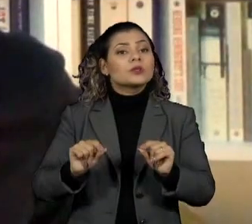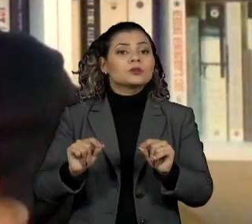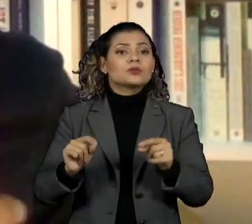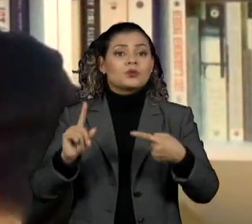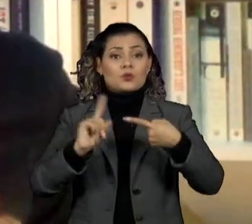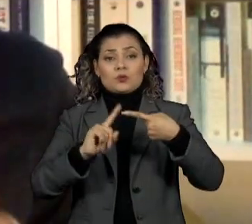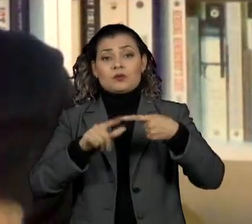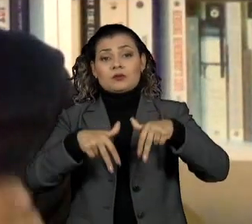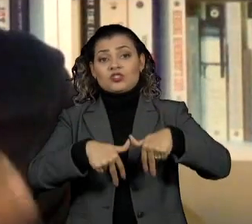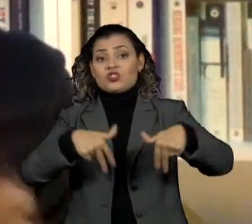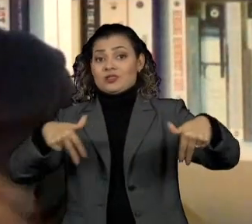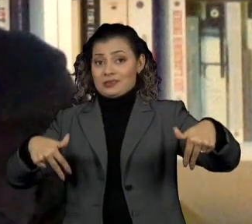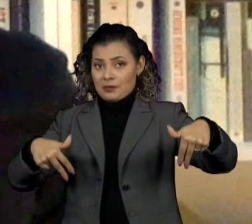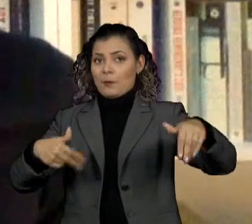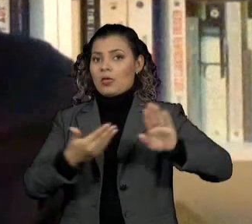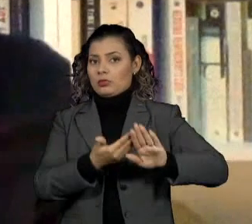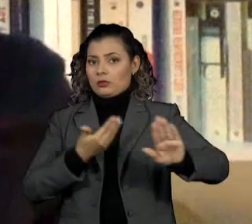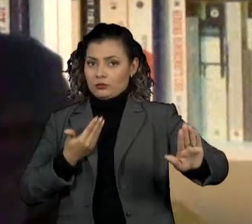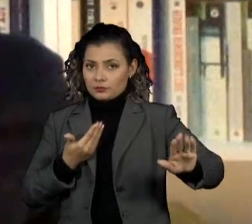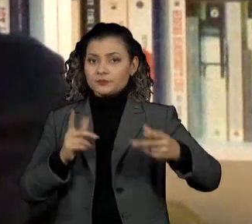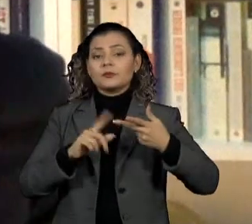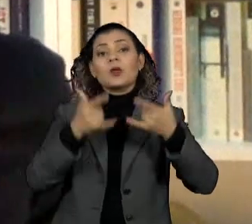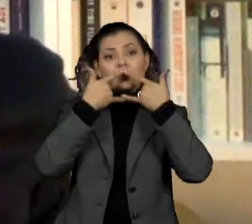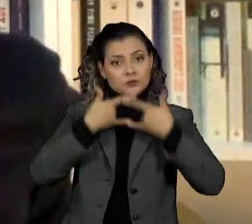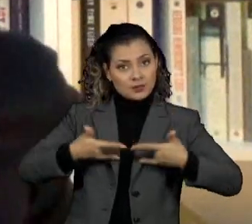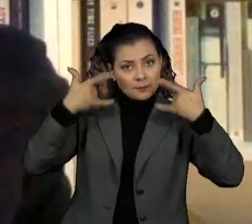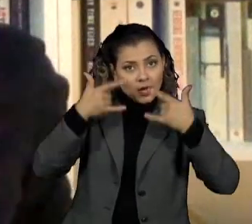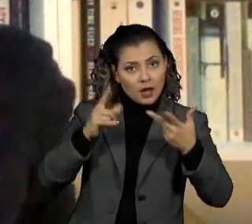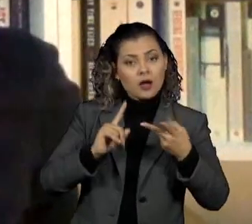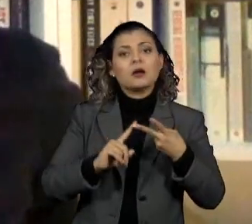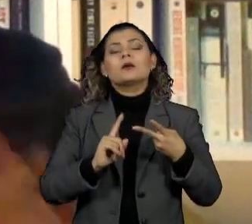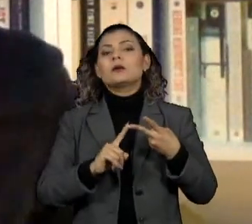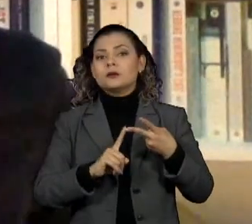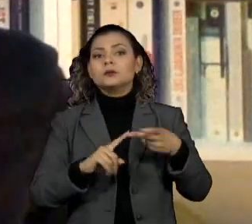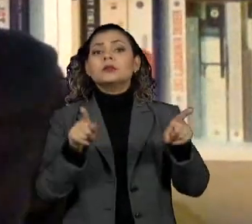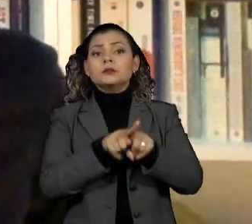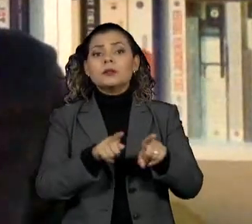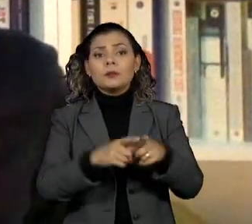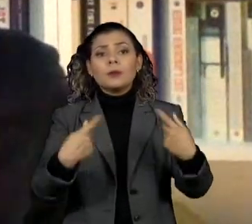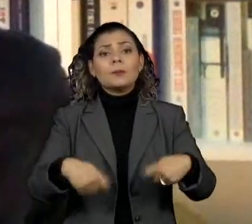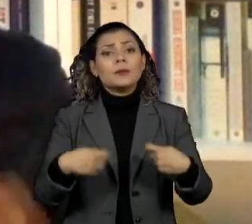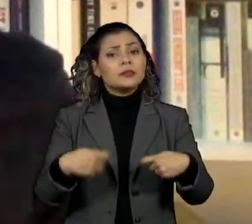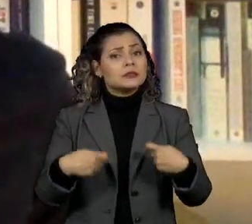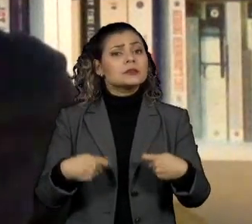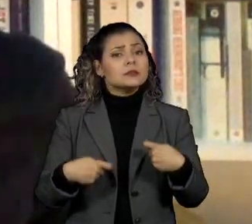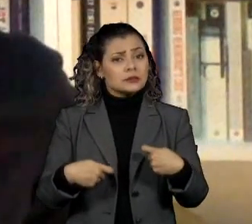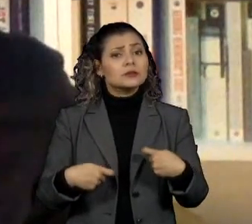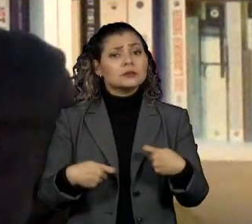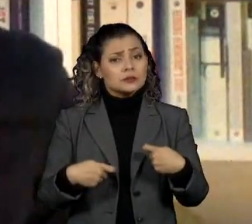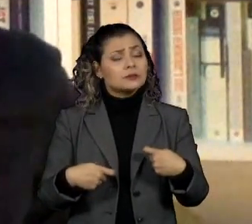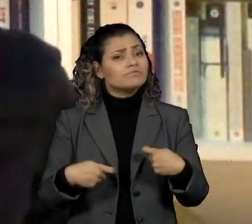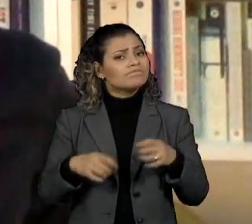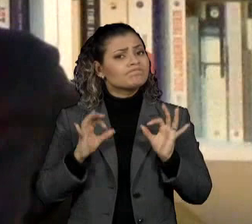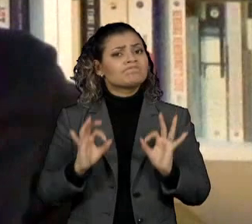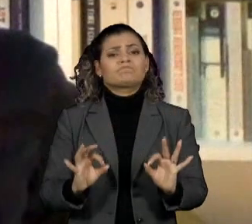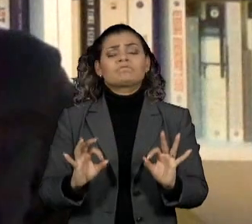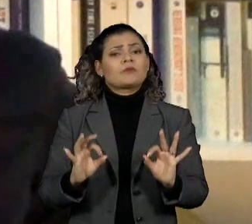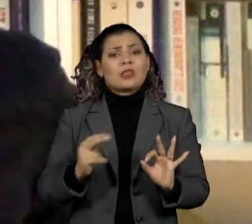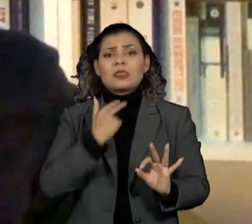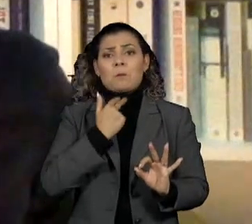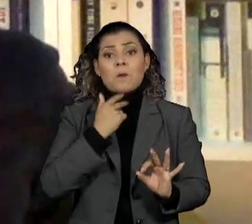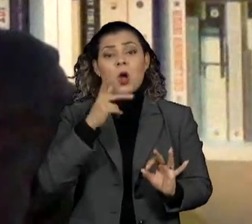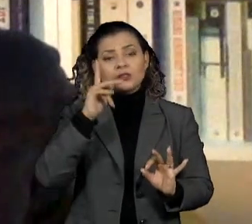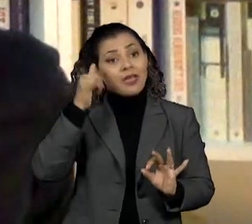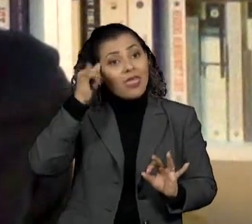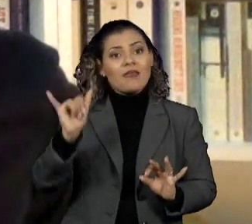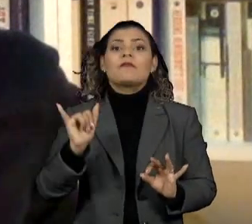one is to keep a social distance, and number two is to wear masks, which may not reduce